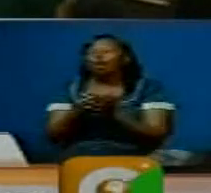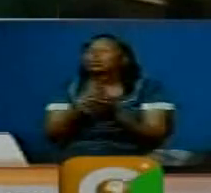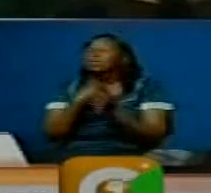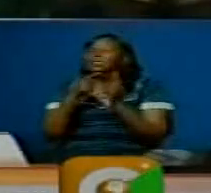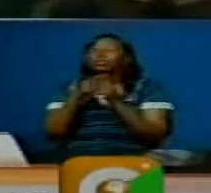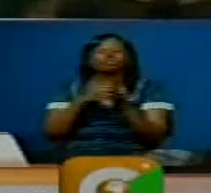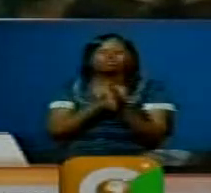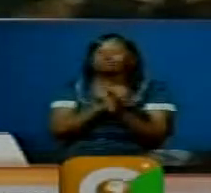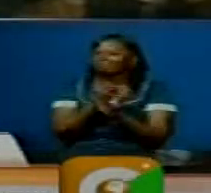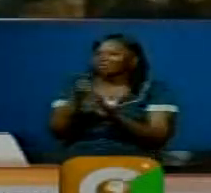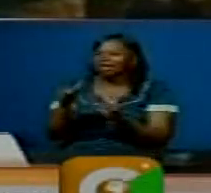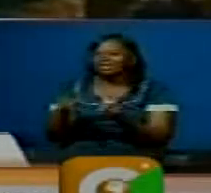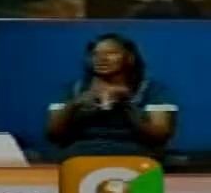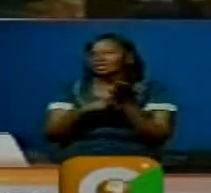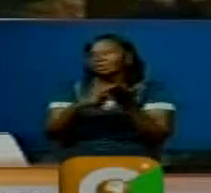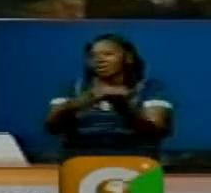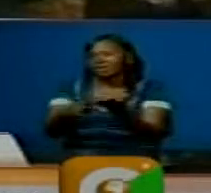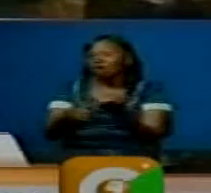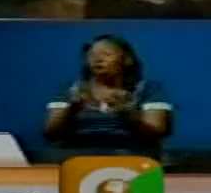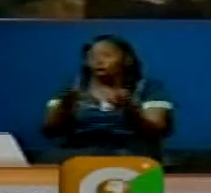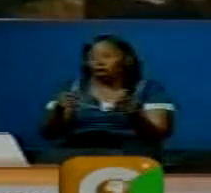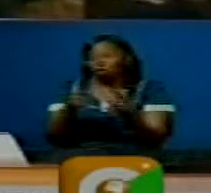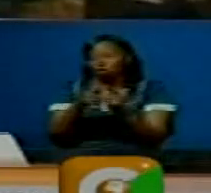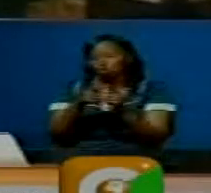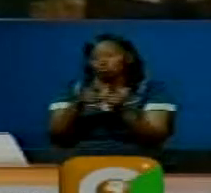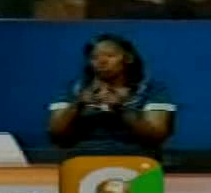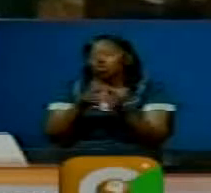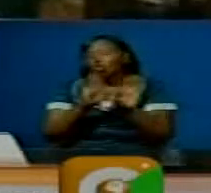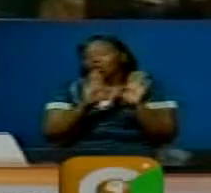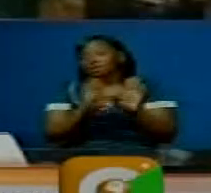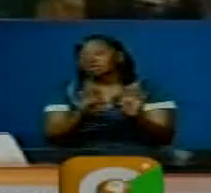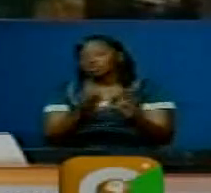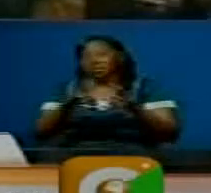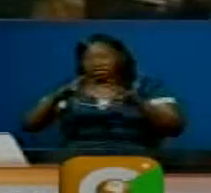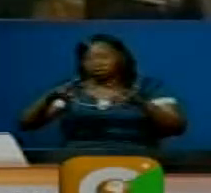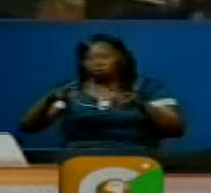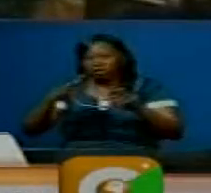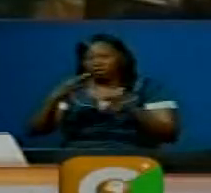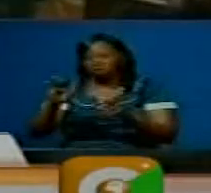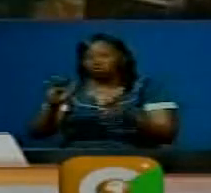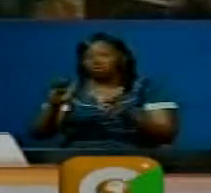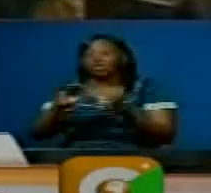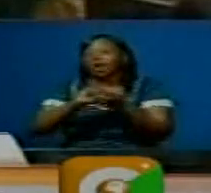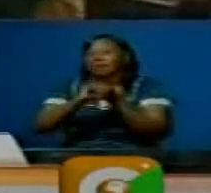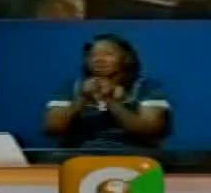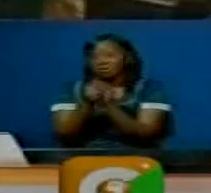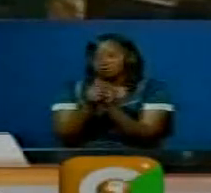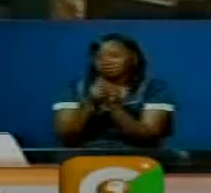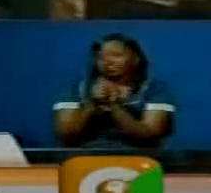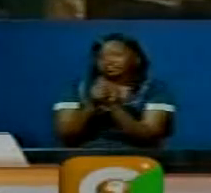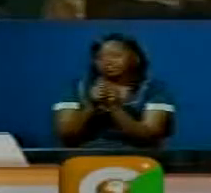need someone to head that all-important security docket. And there's also the debate of the structural changes